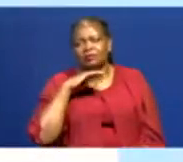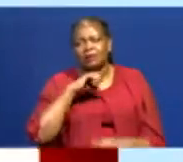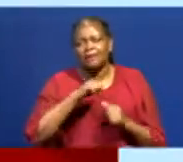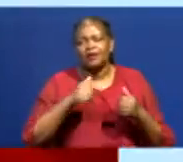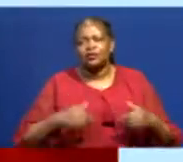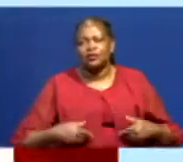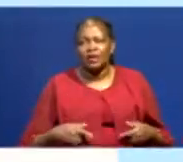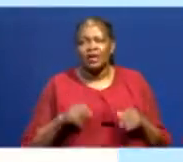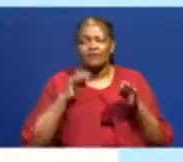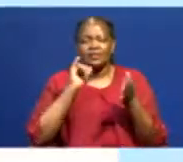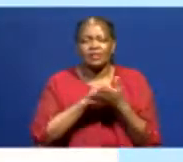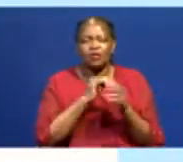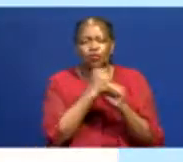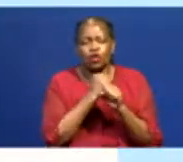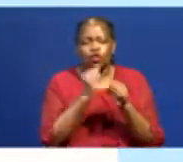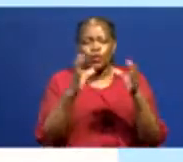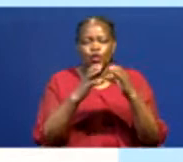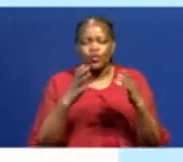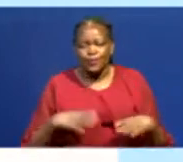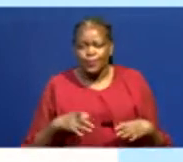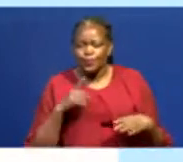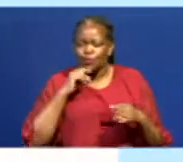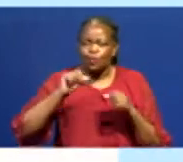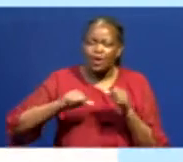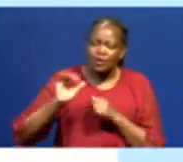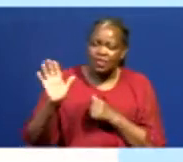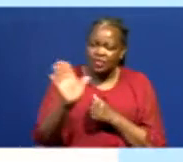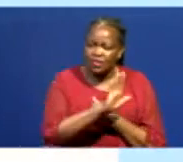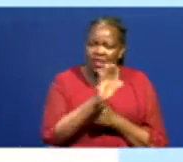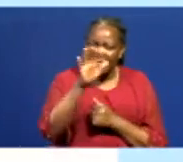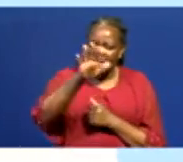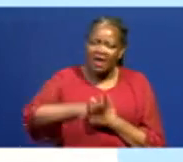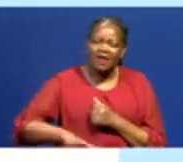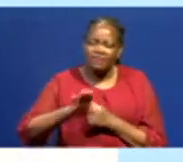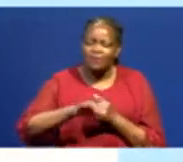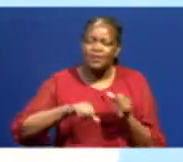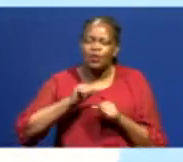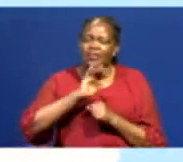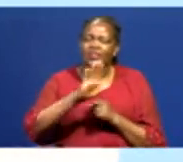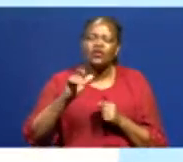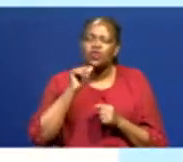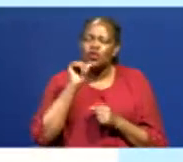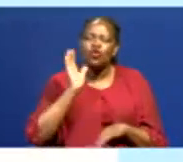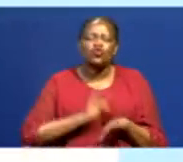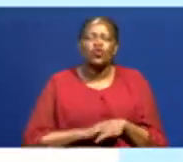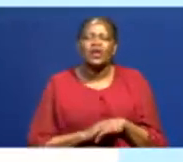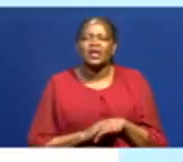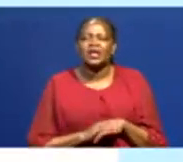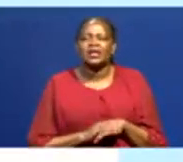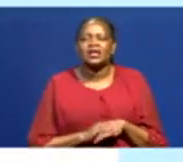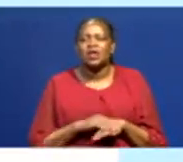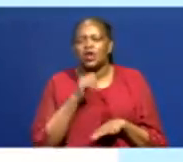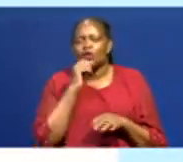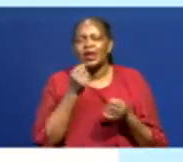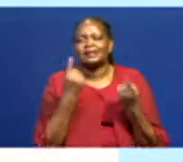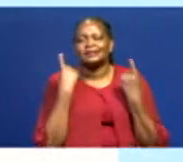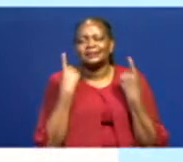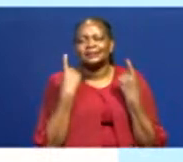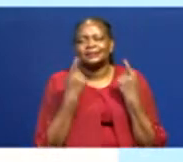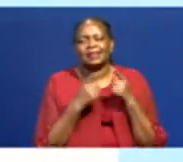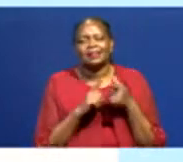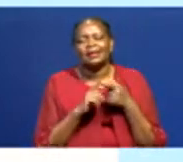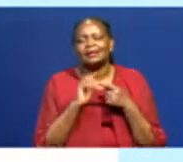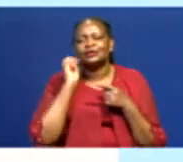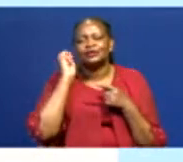working community or the people who are around you, the environment around you, is not understanding, is judgmental, it